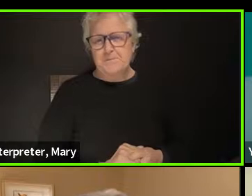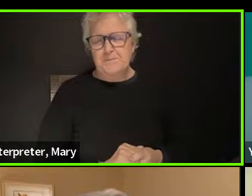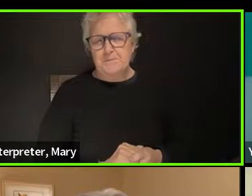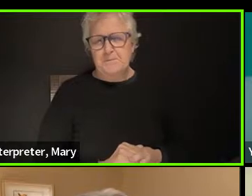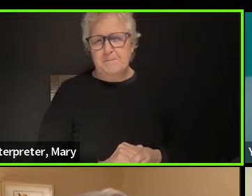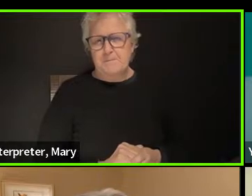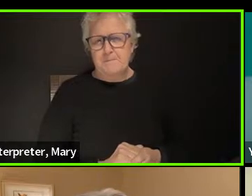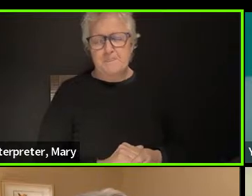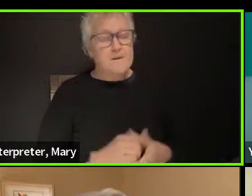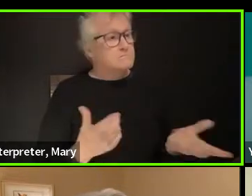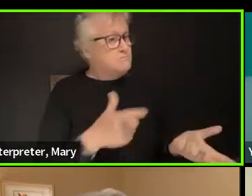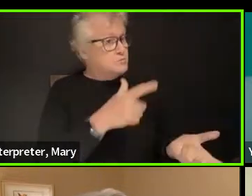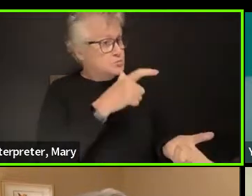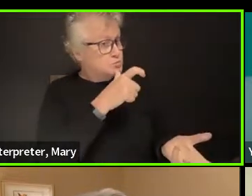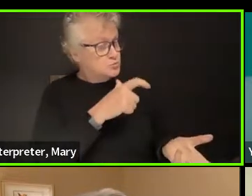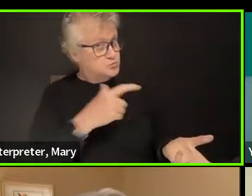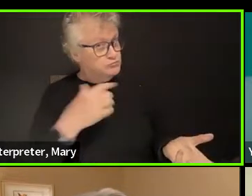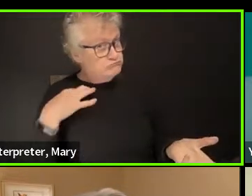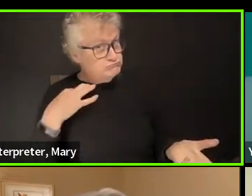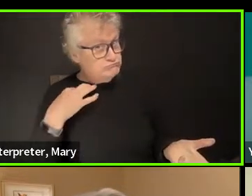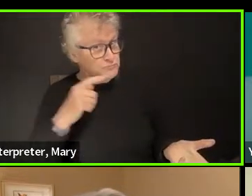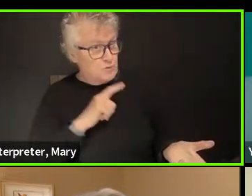So who would like to go first?